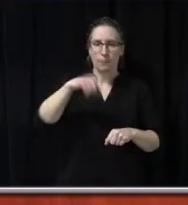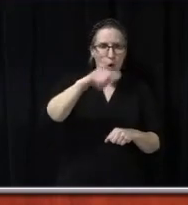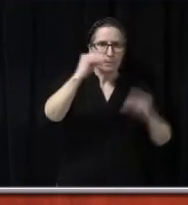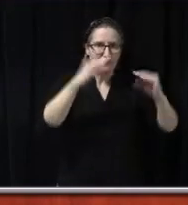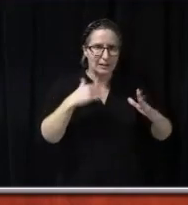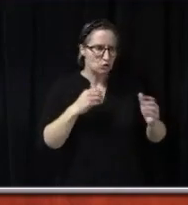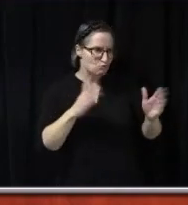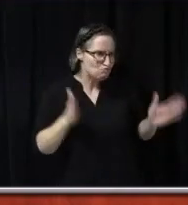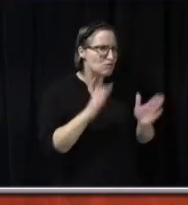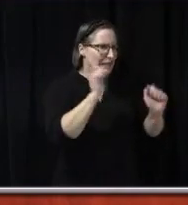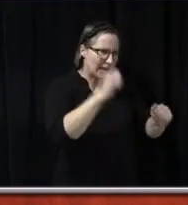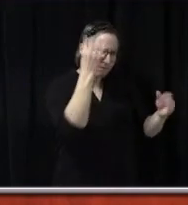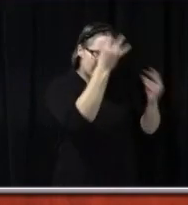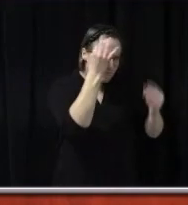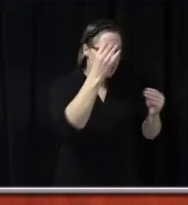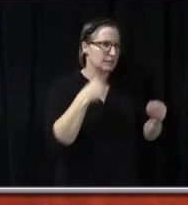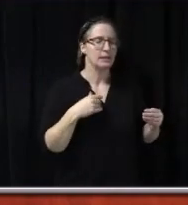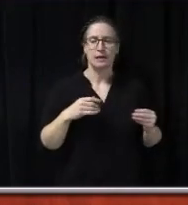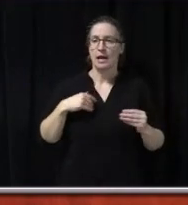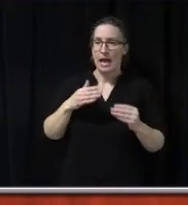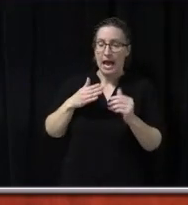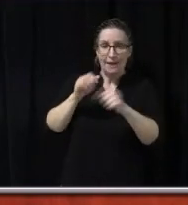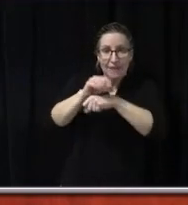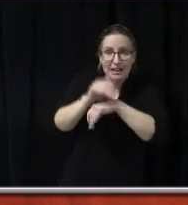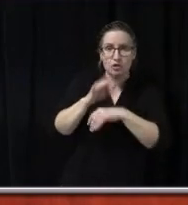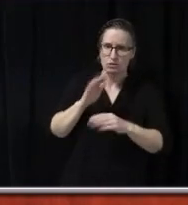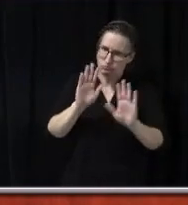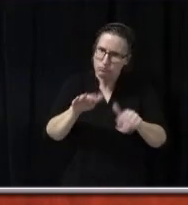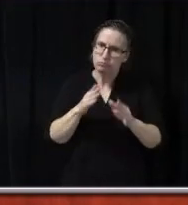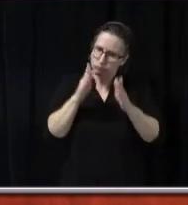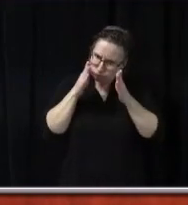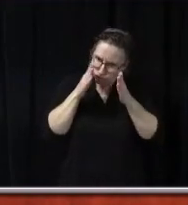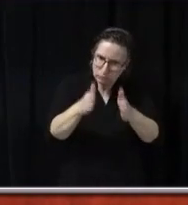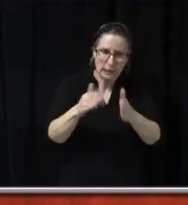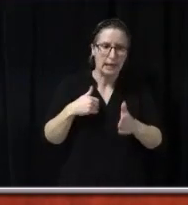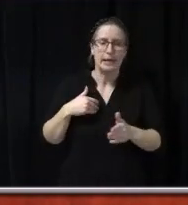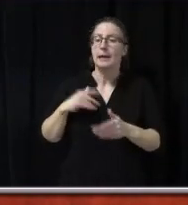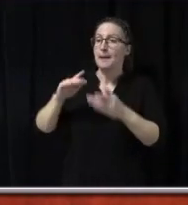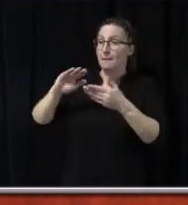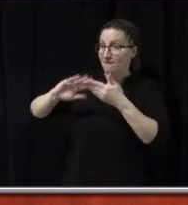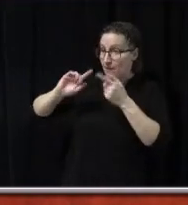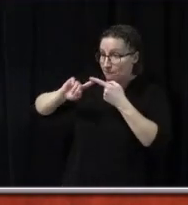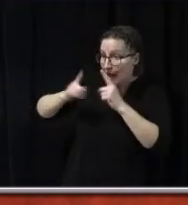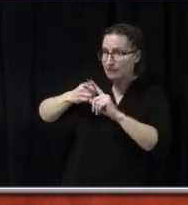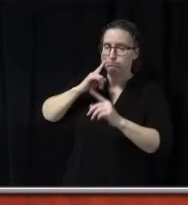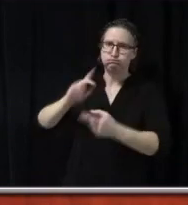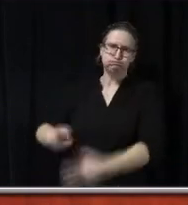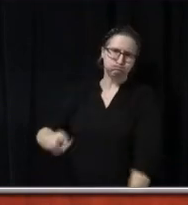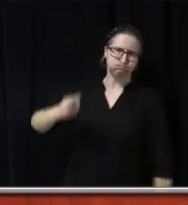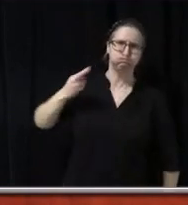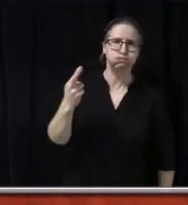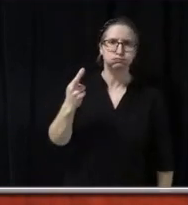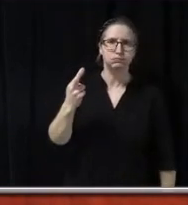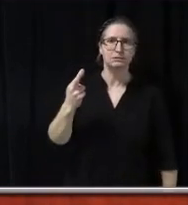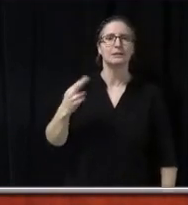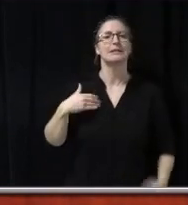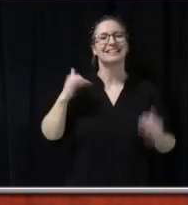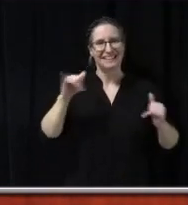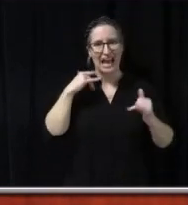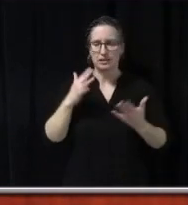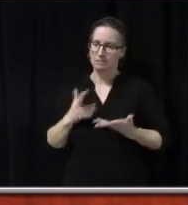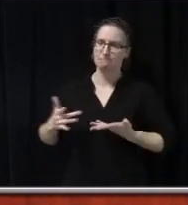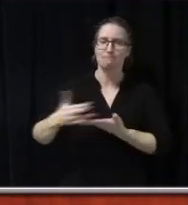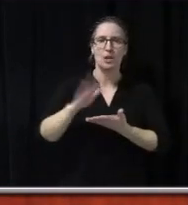critically, advisors who helped us stay on track, to peers who became lifelong friends. This is the power of a